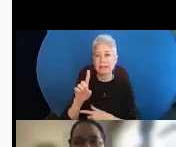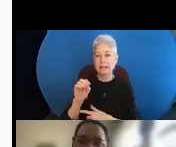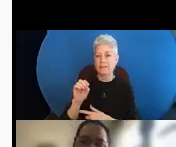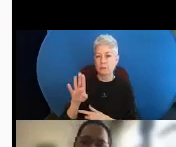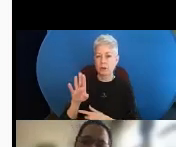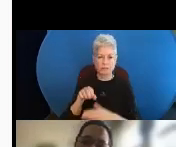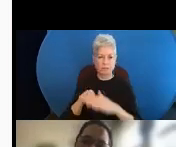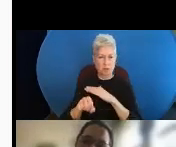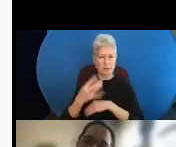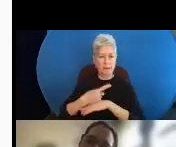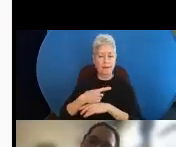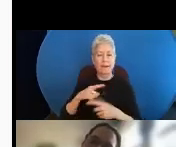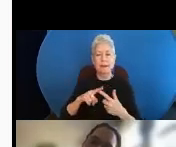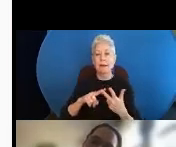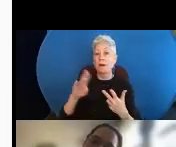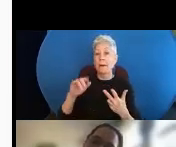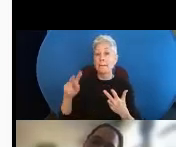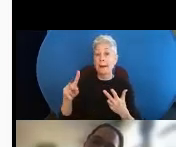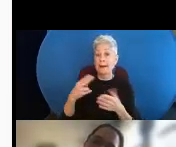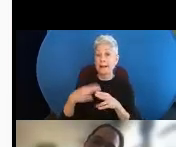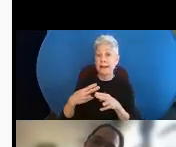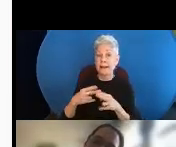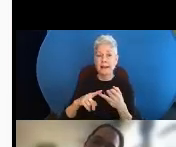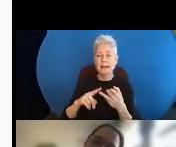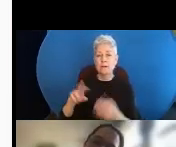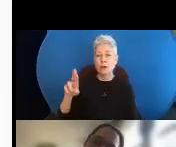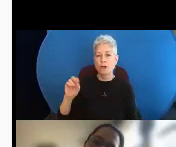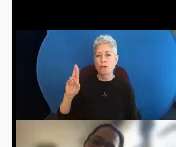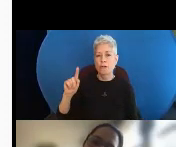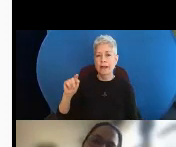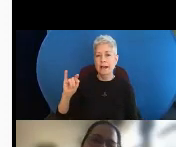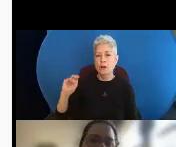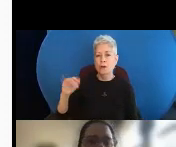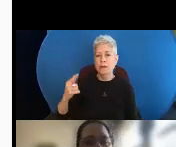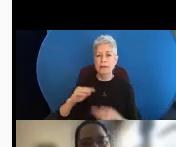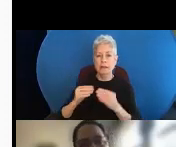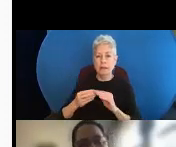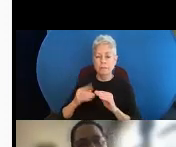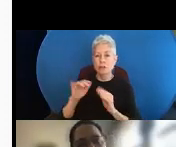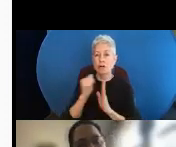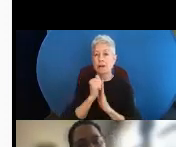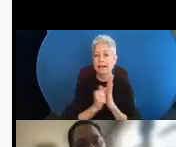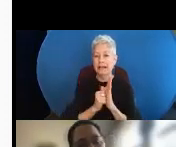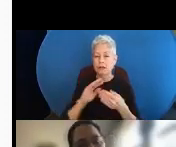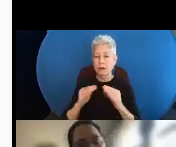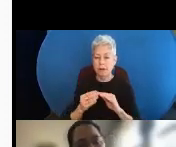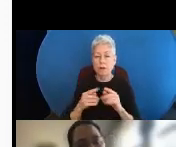banking institution, your routing number, you will have an account number, and you will have to confirm these